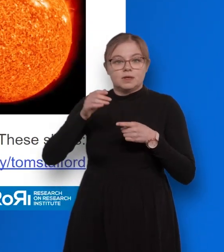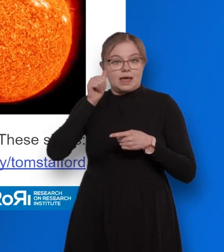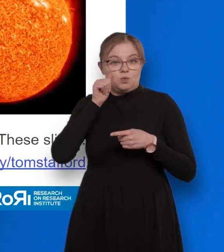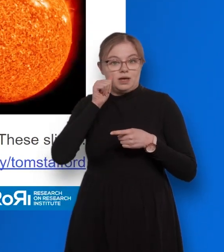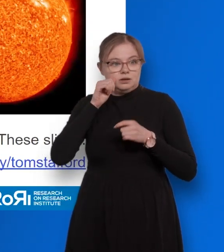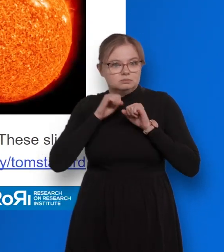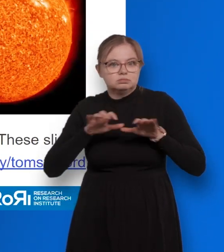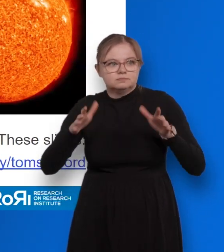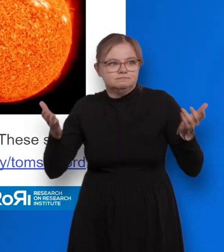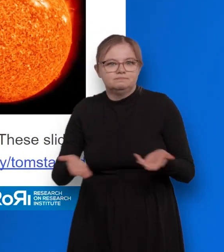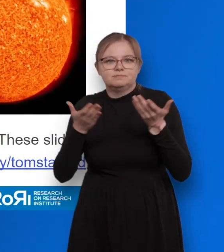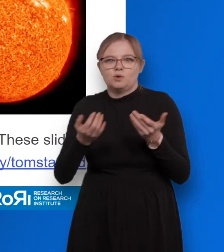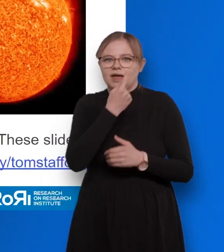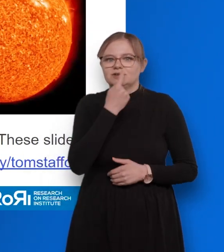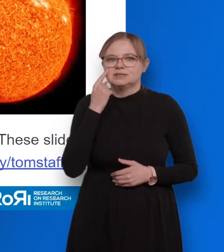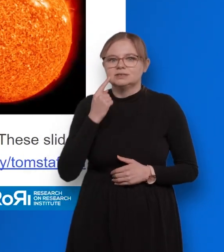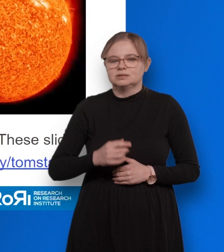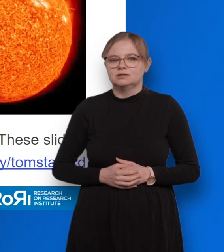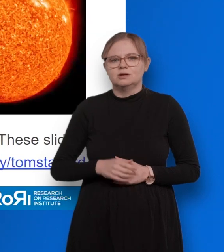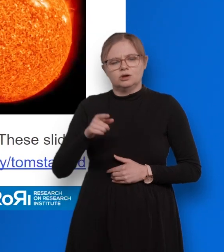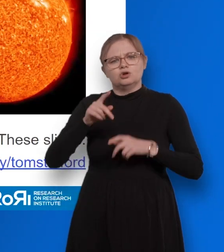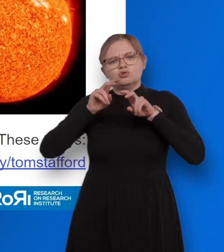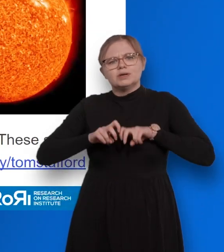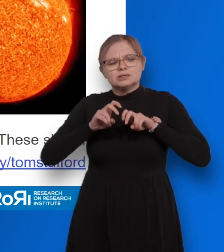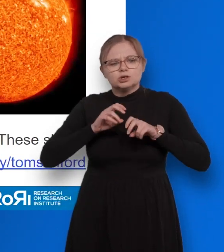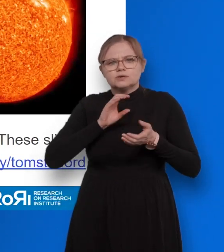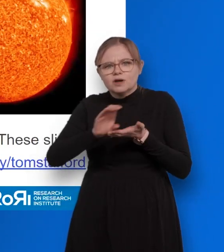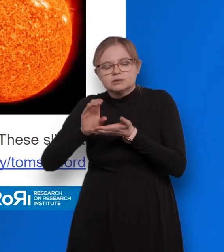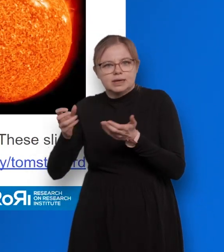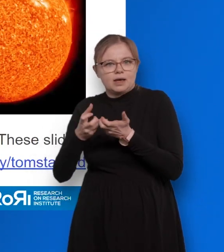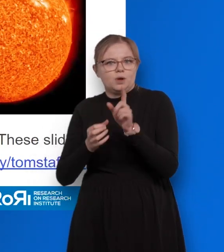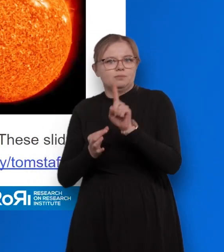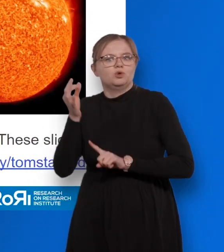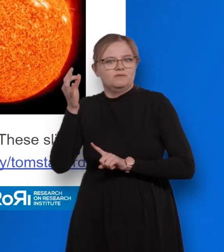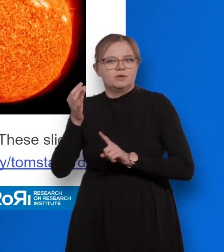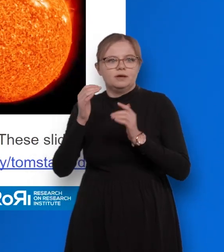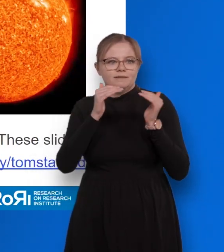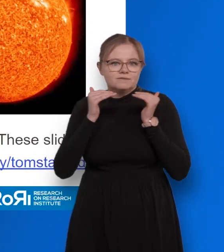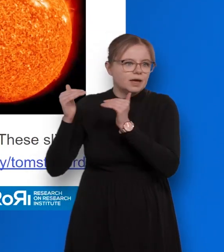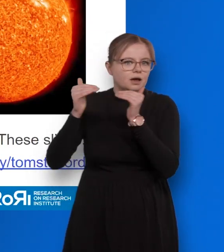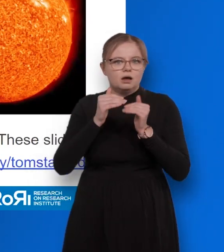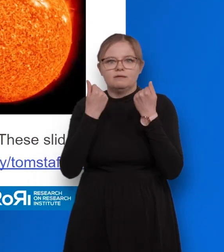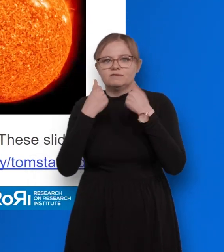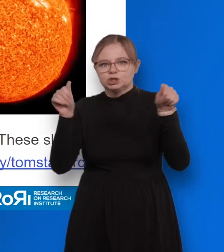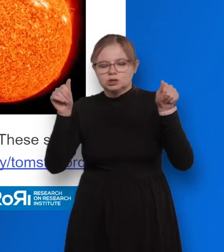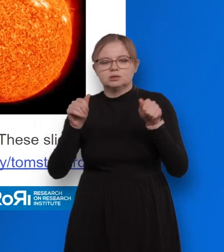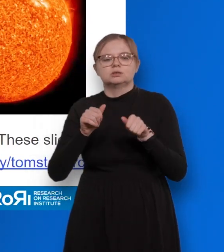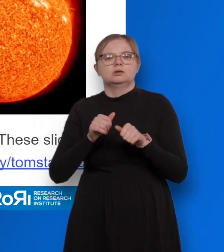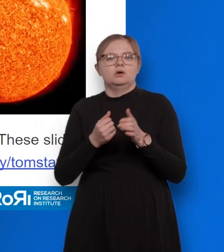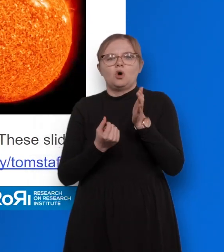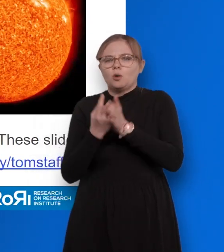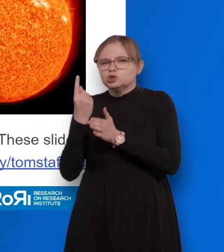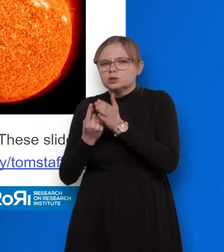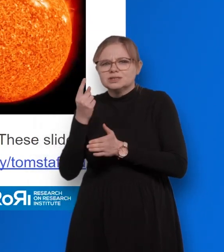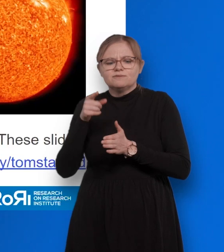of evidence on how research funding can be improved, fairer, more efficient, and opportunities